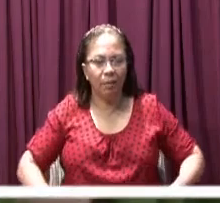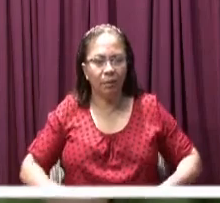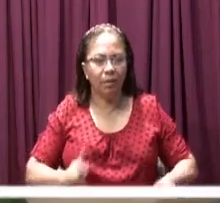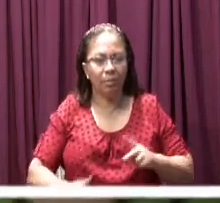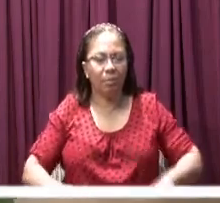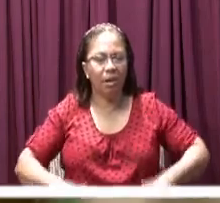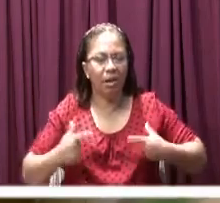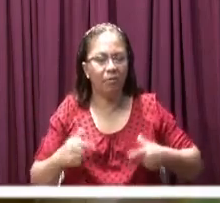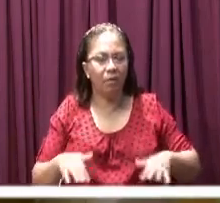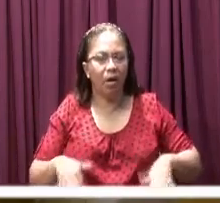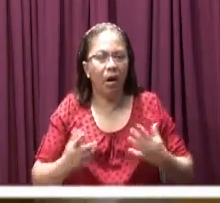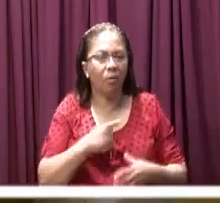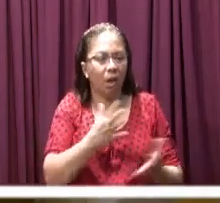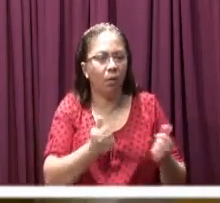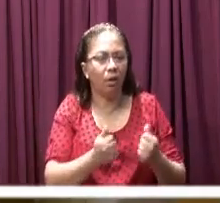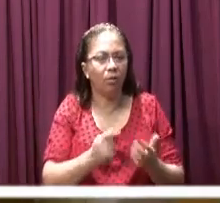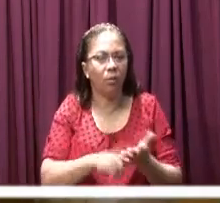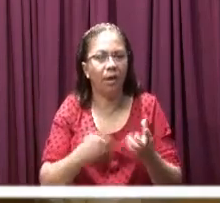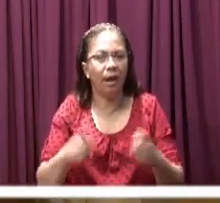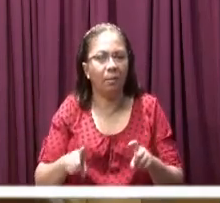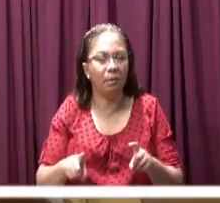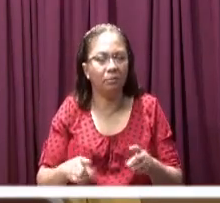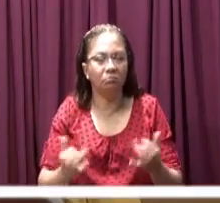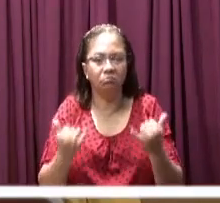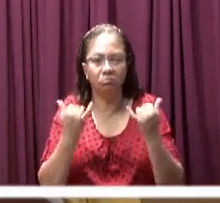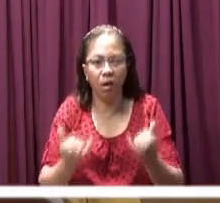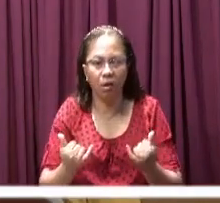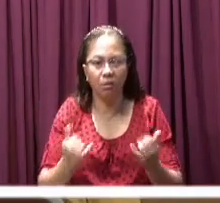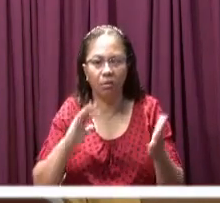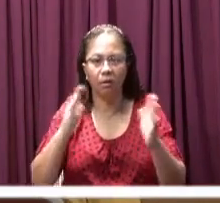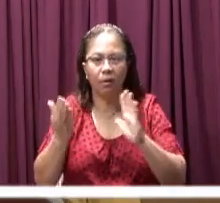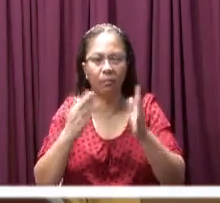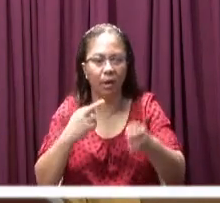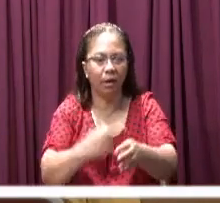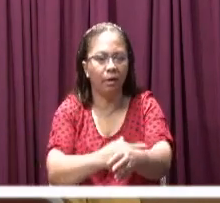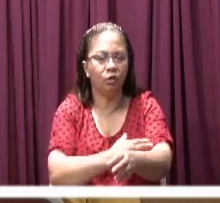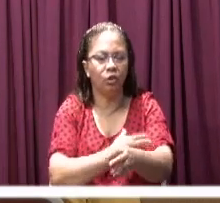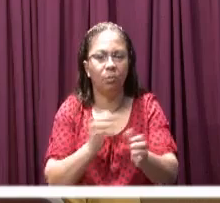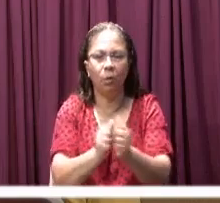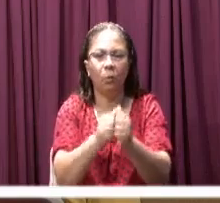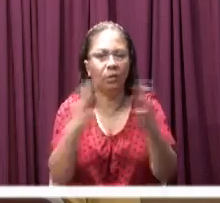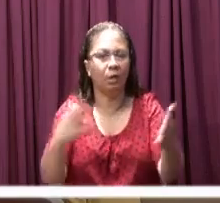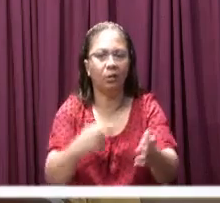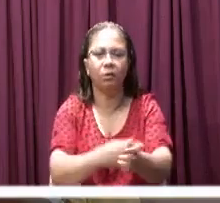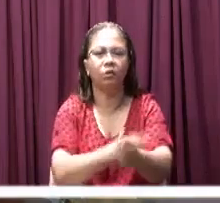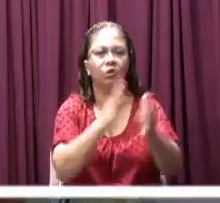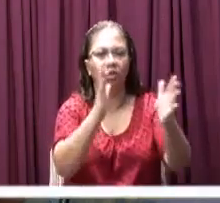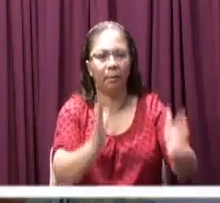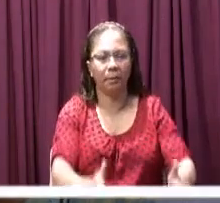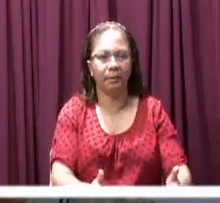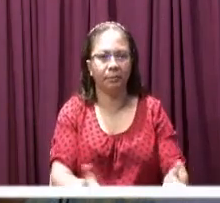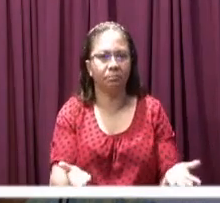live, they are now like sheep without a shepherd.